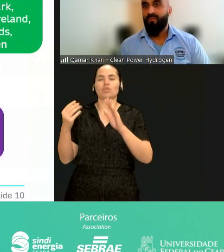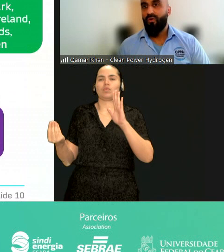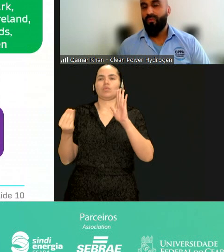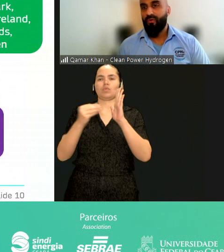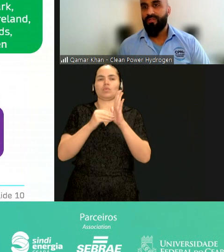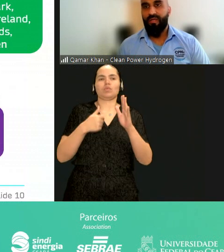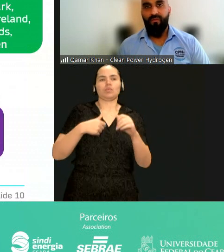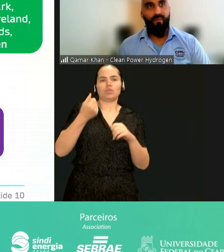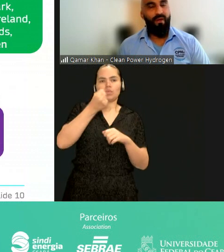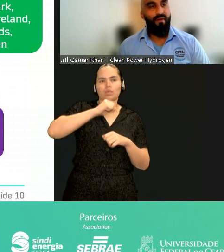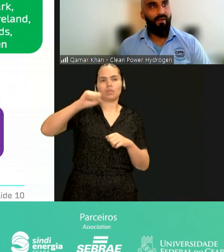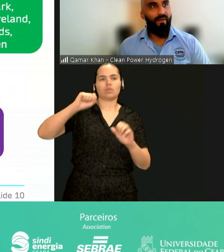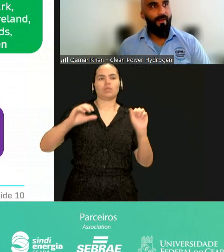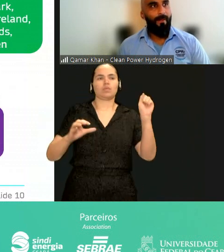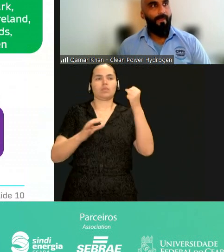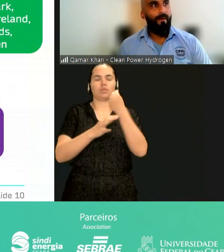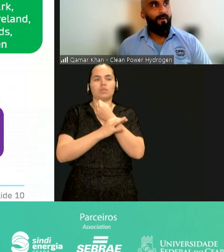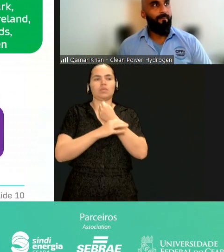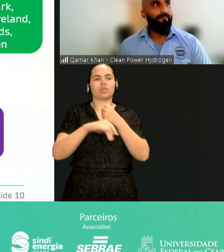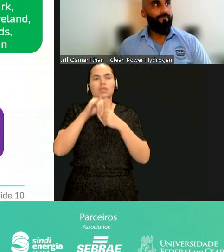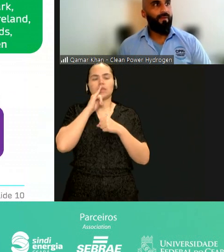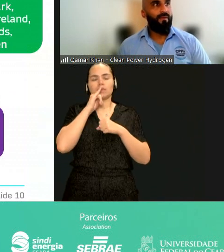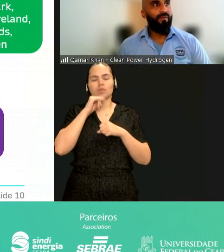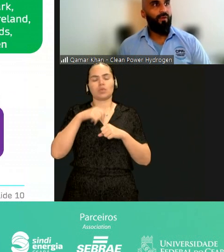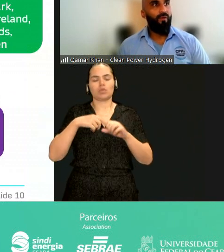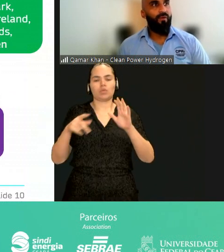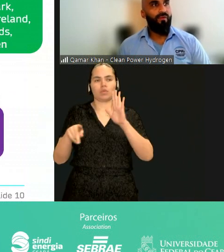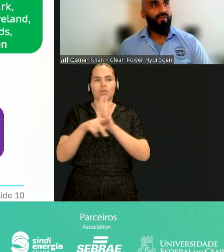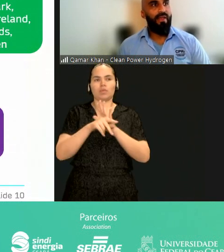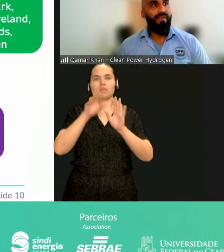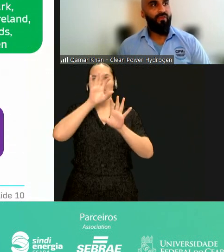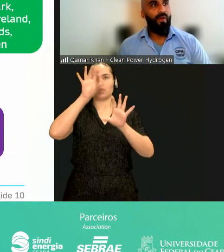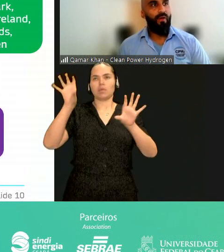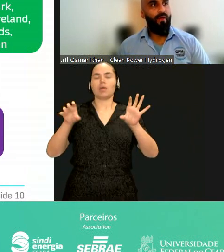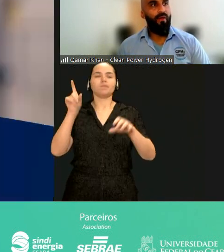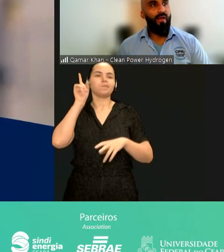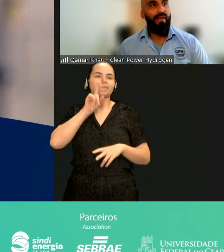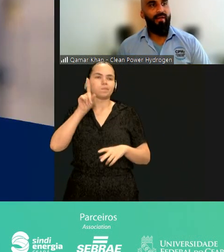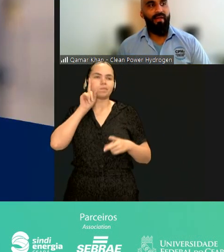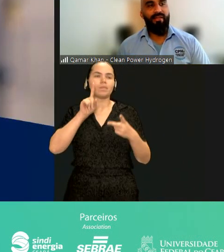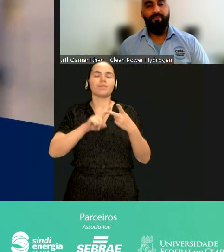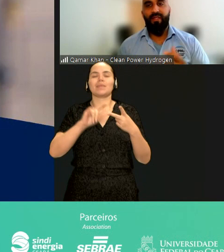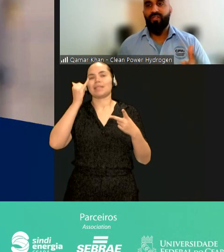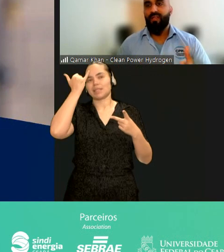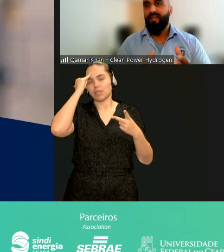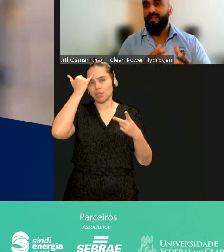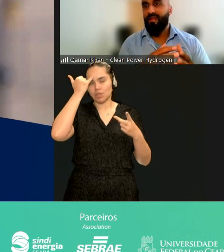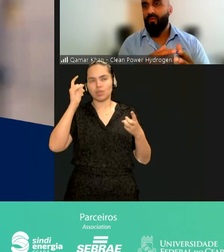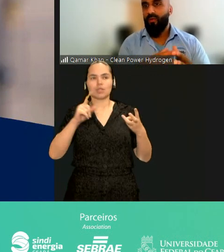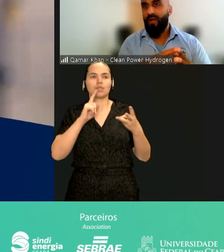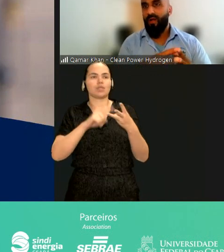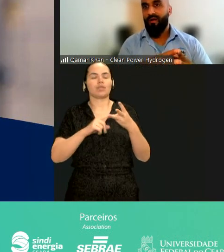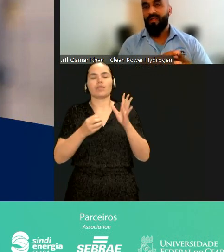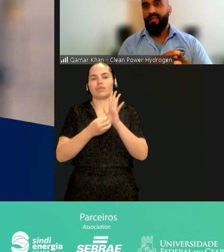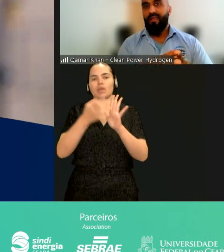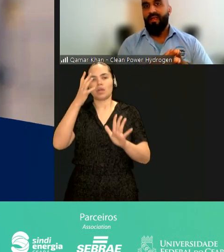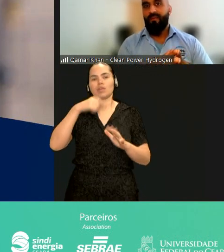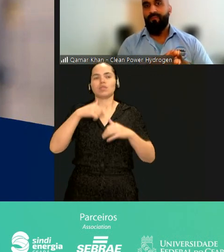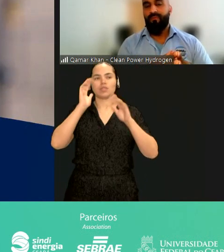adding more and more to South America. So yeah, that's where we are. And as I mentioned earlier, we